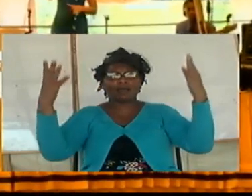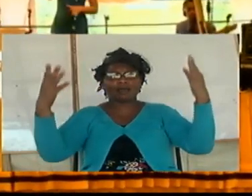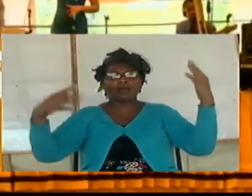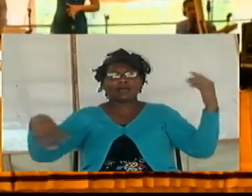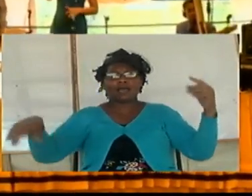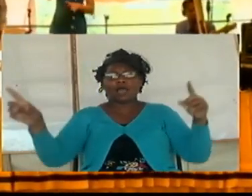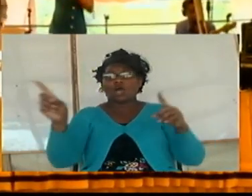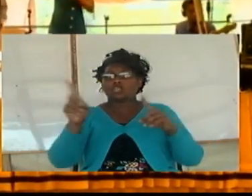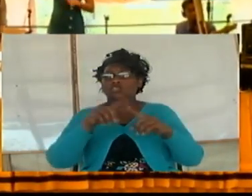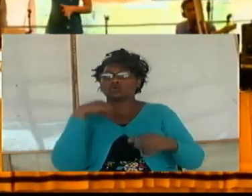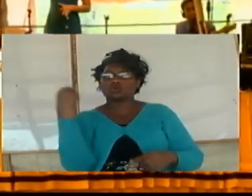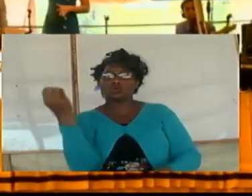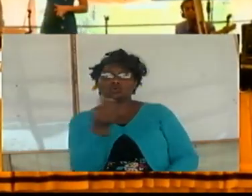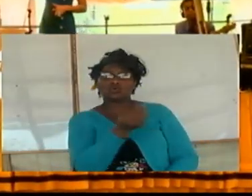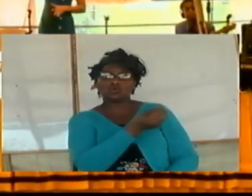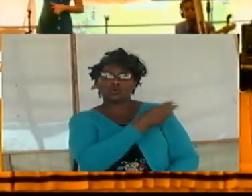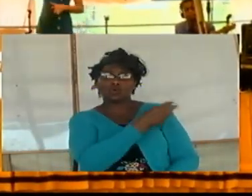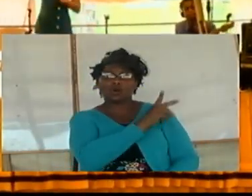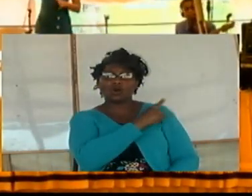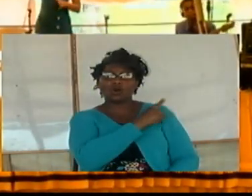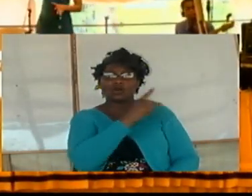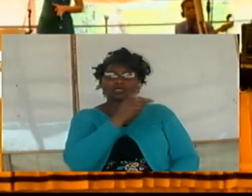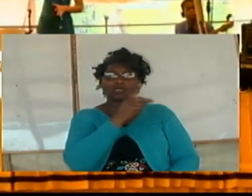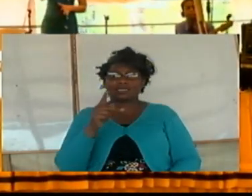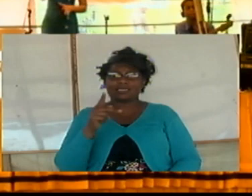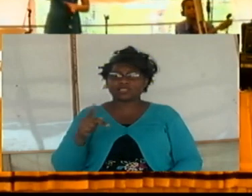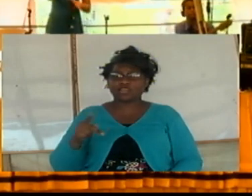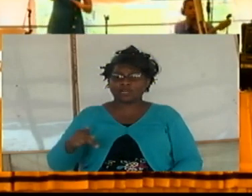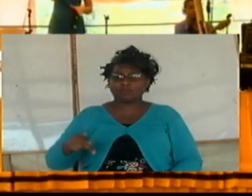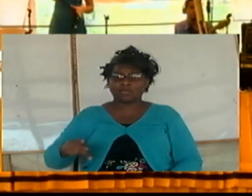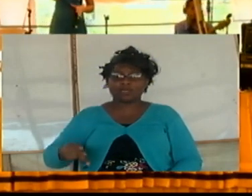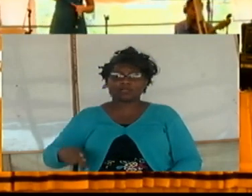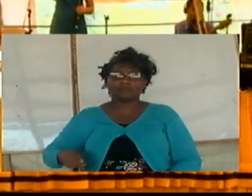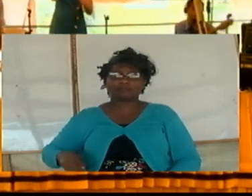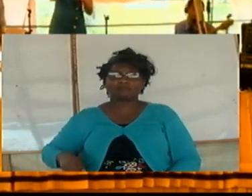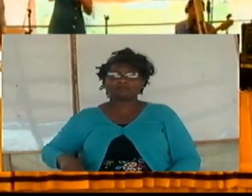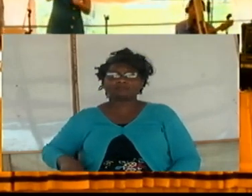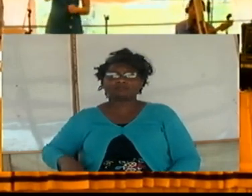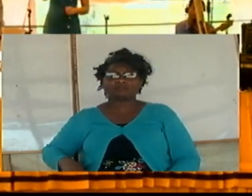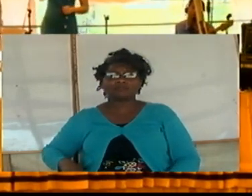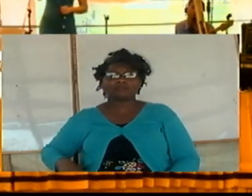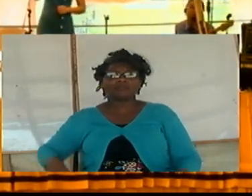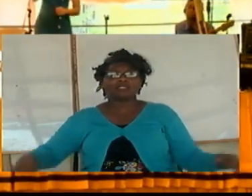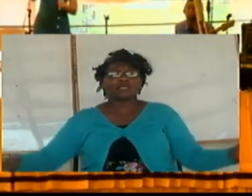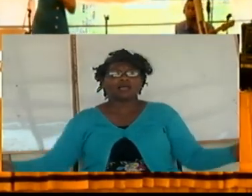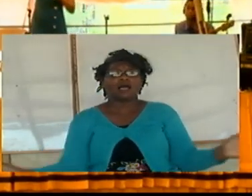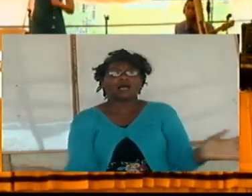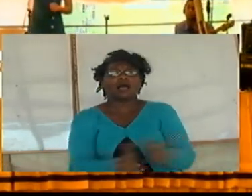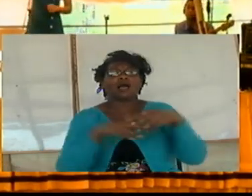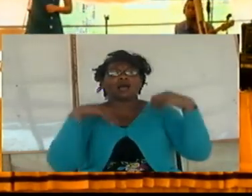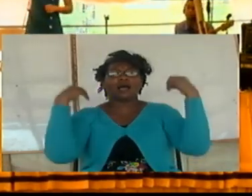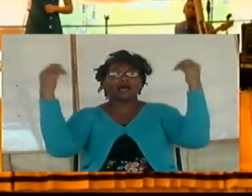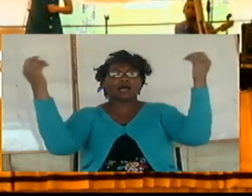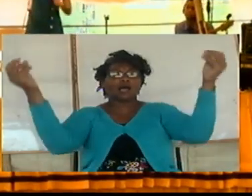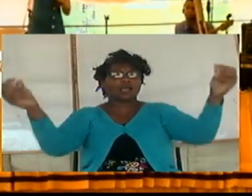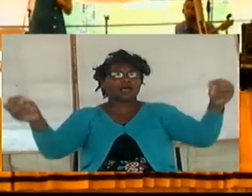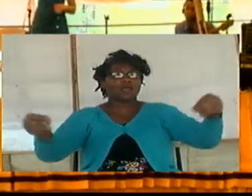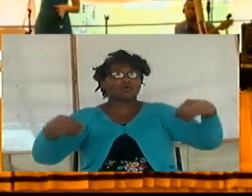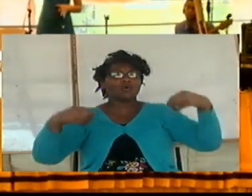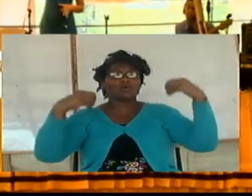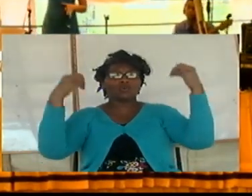Hallelujah. To our King. To our King. Hallelujah, I will sing.